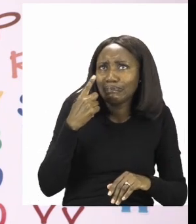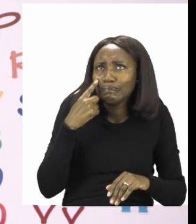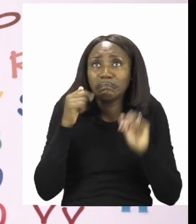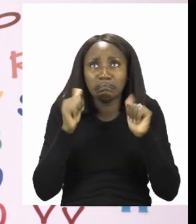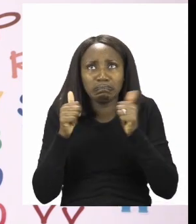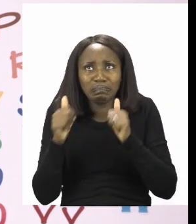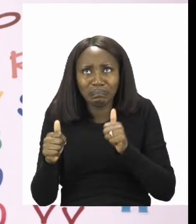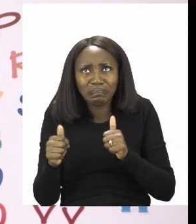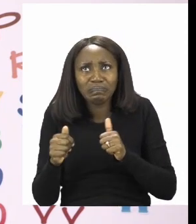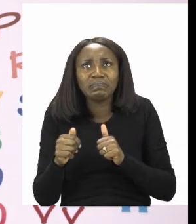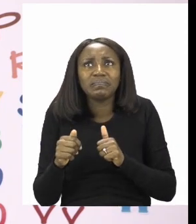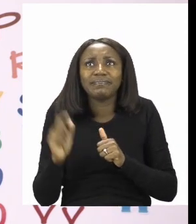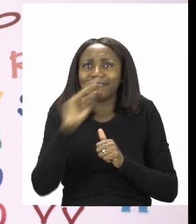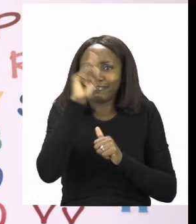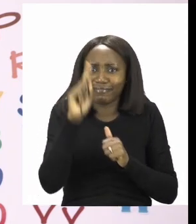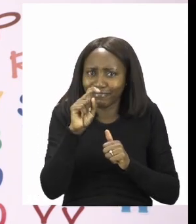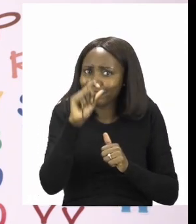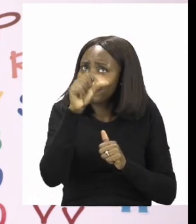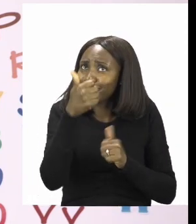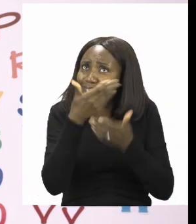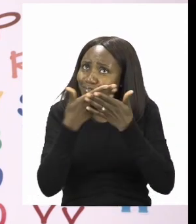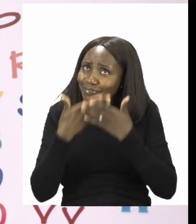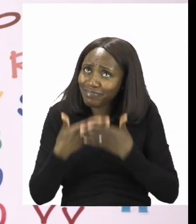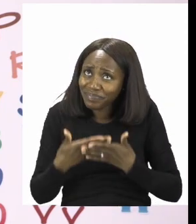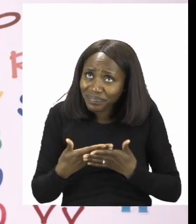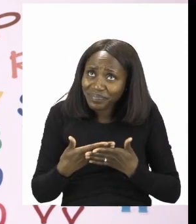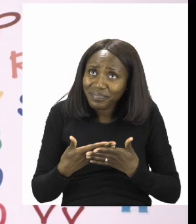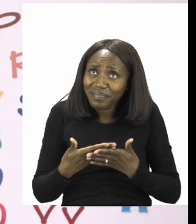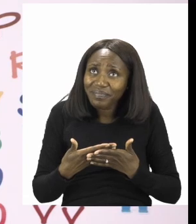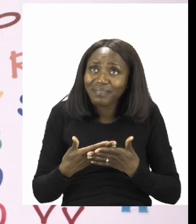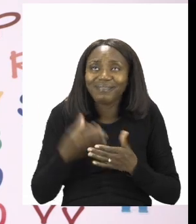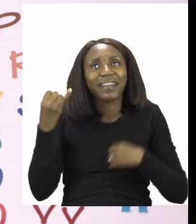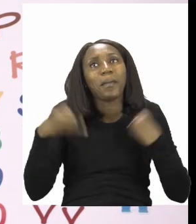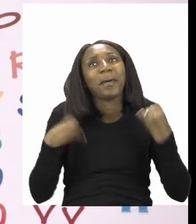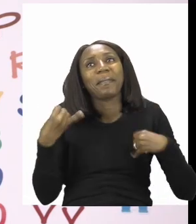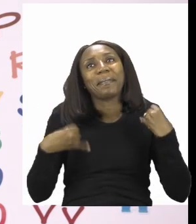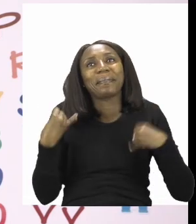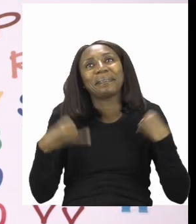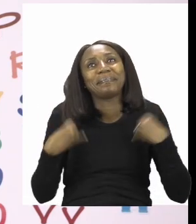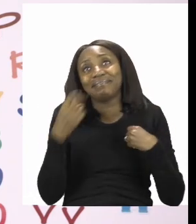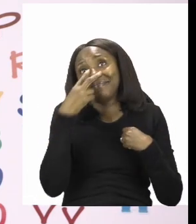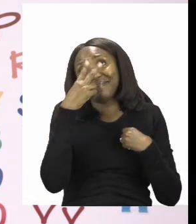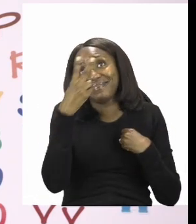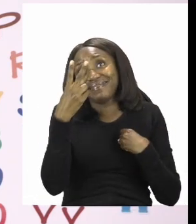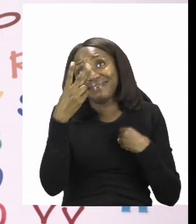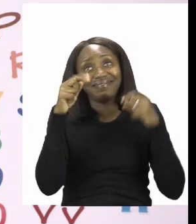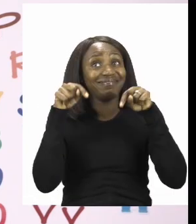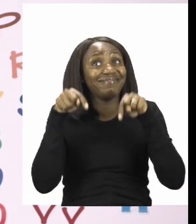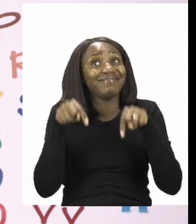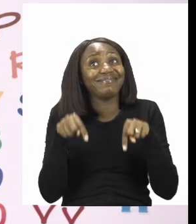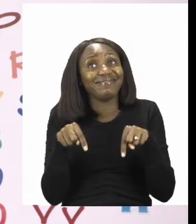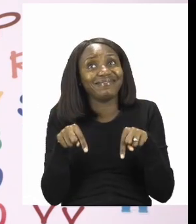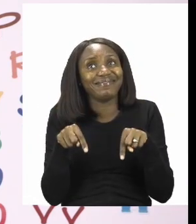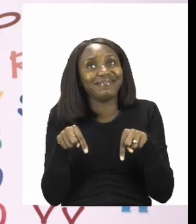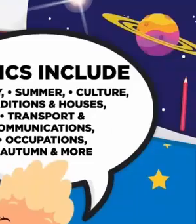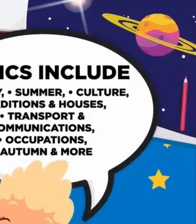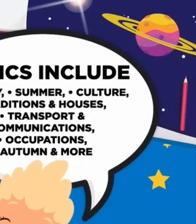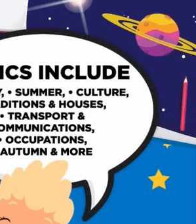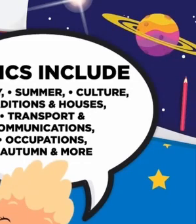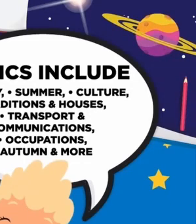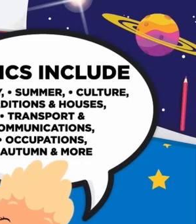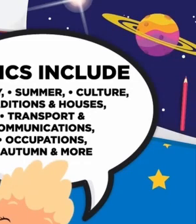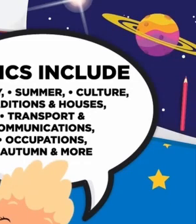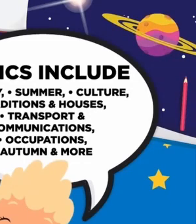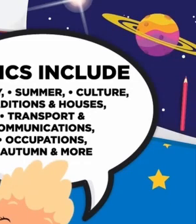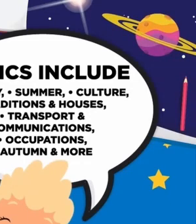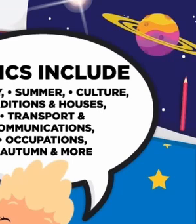and ask someone to check it as well. Have fun with this one, and I'll see you soon after the advert break. Do you